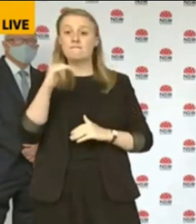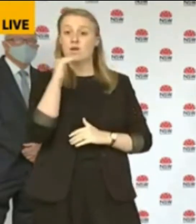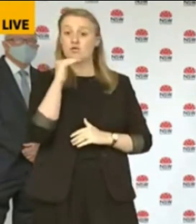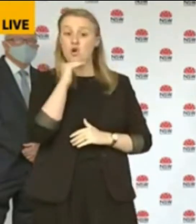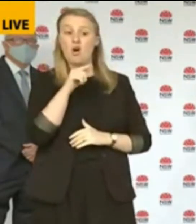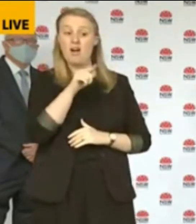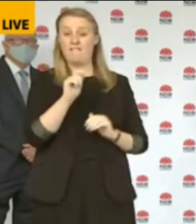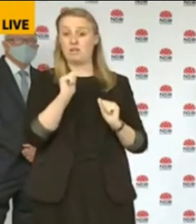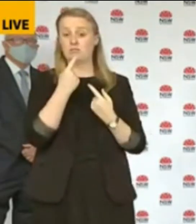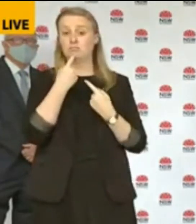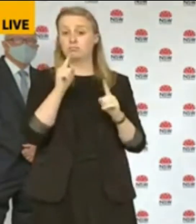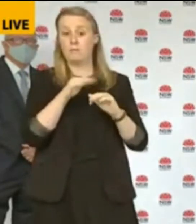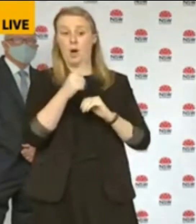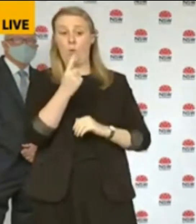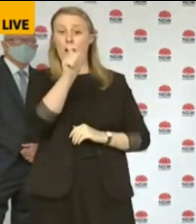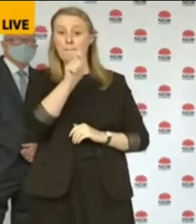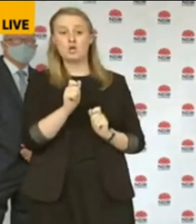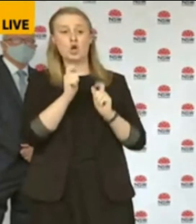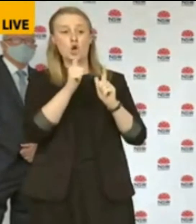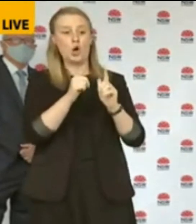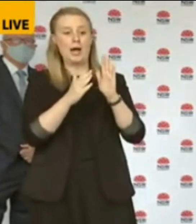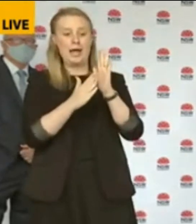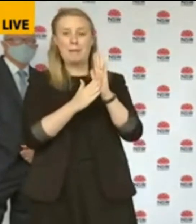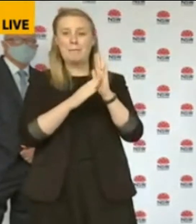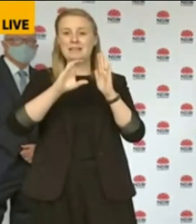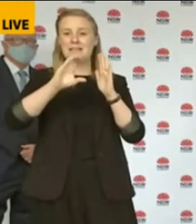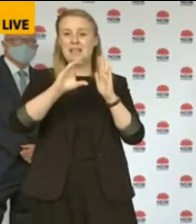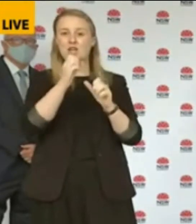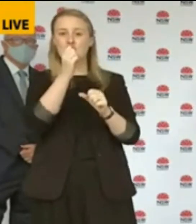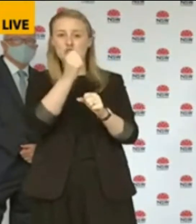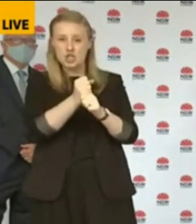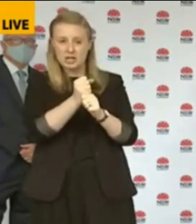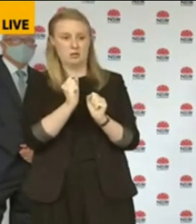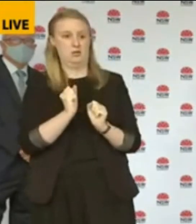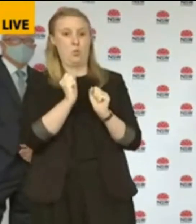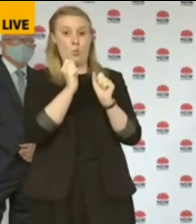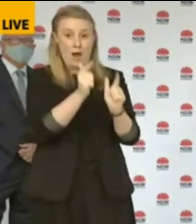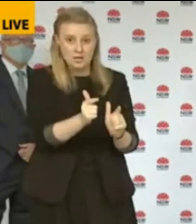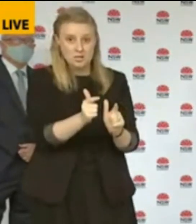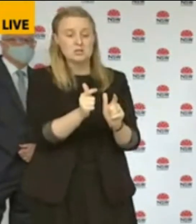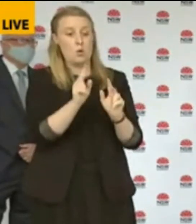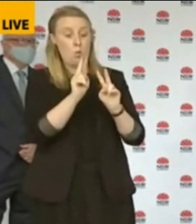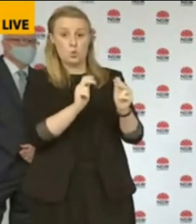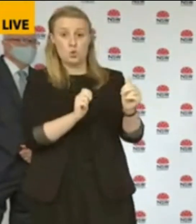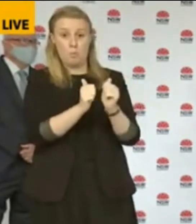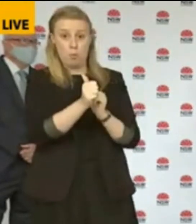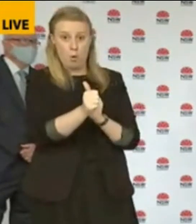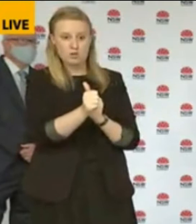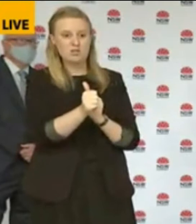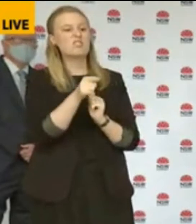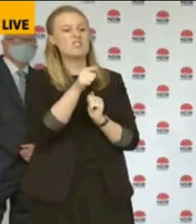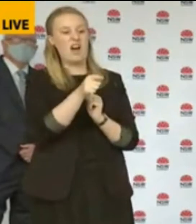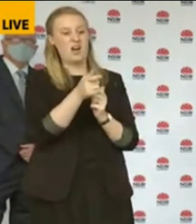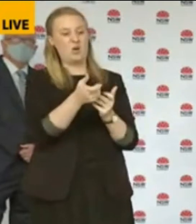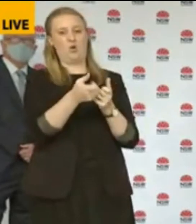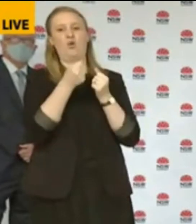a patron or a spectator at the MCG who is now tested positive, and I'll ask Minister Hazzard to say even more